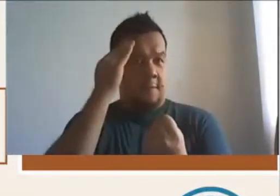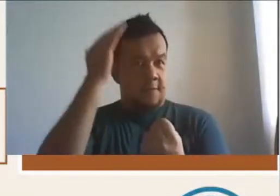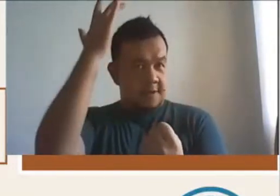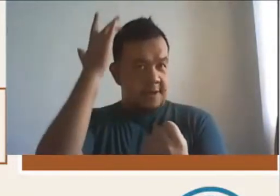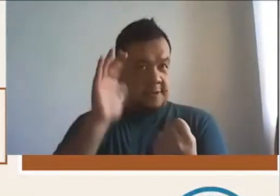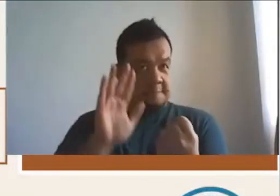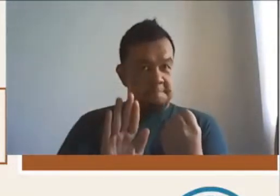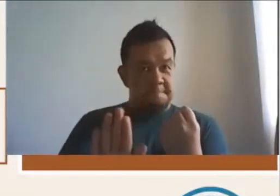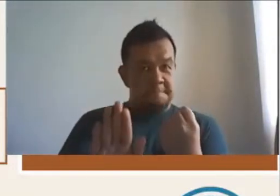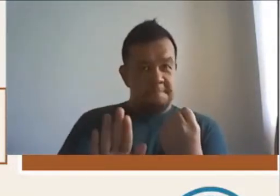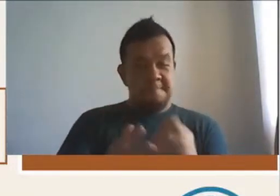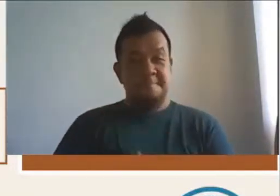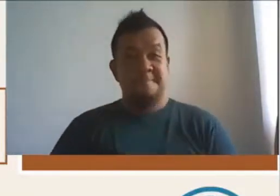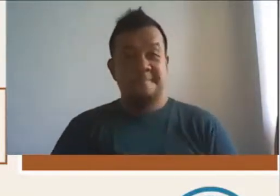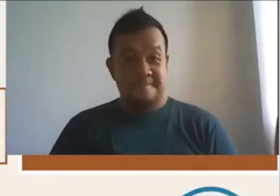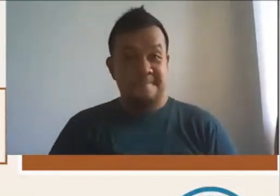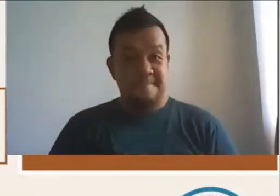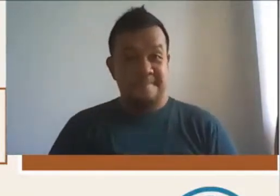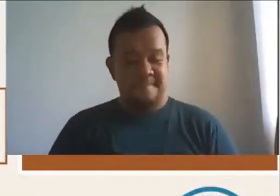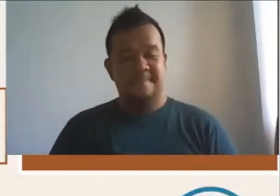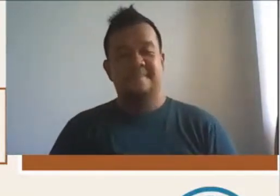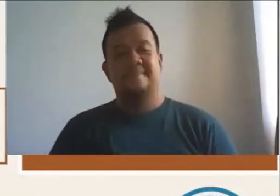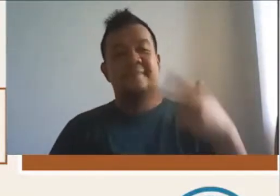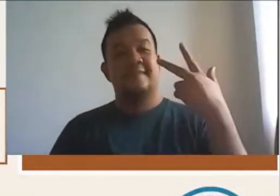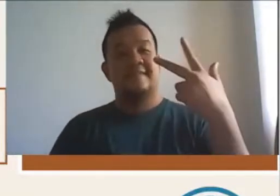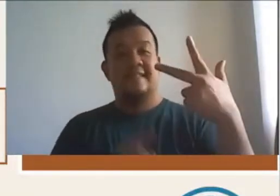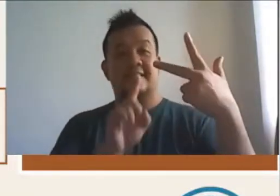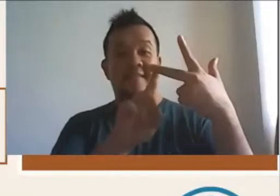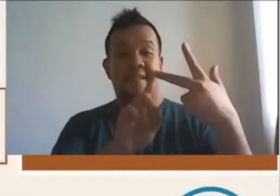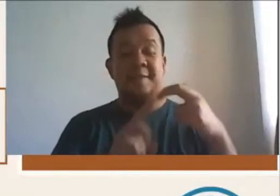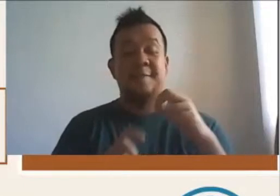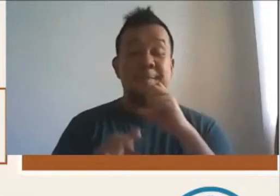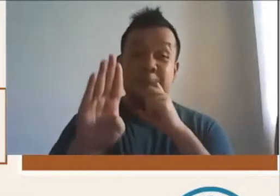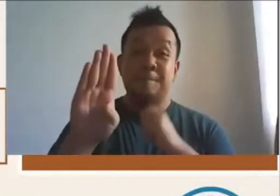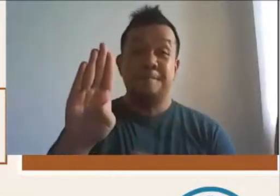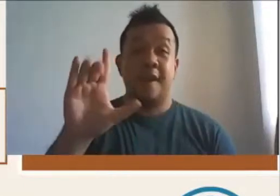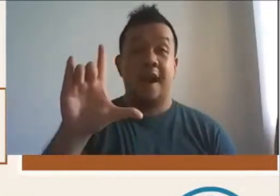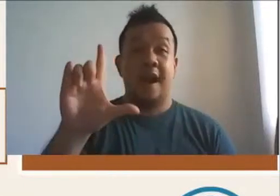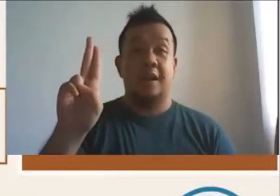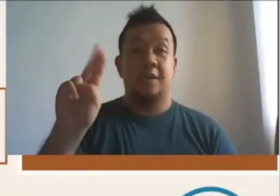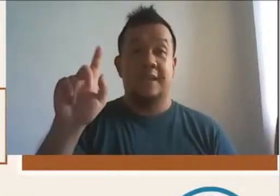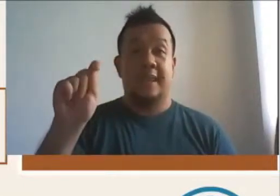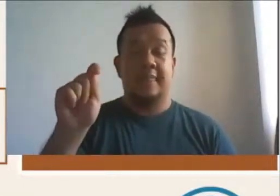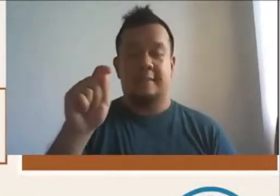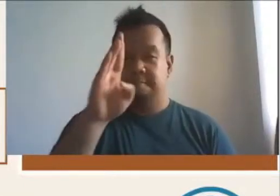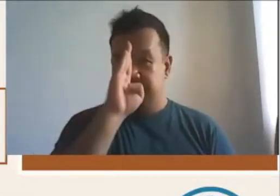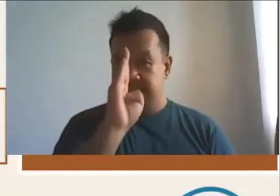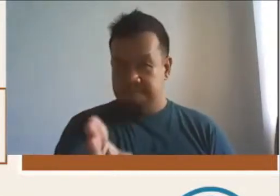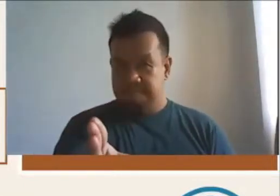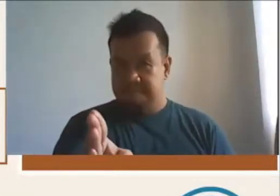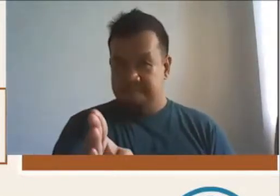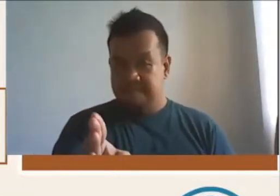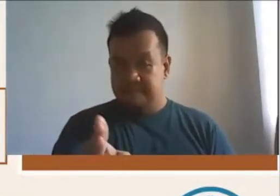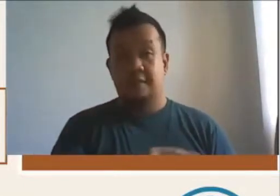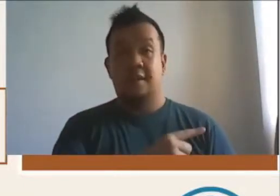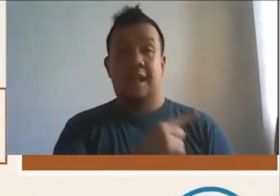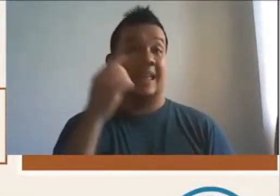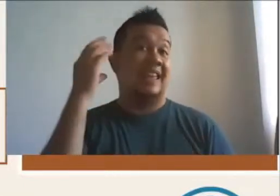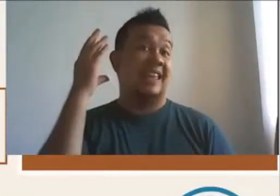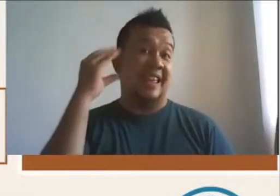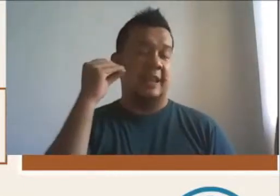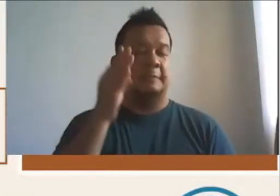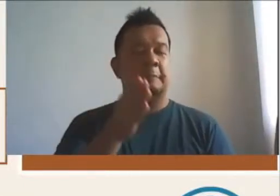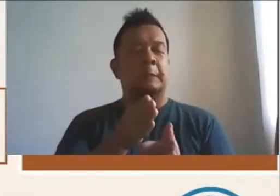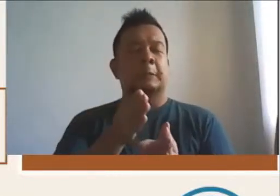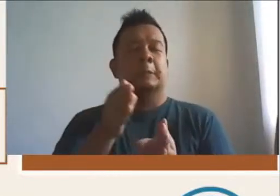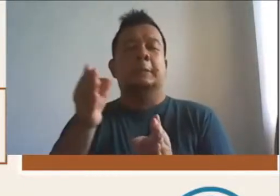also feel that. Next, blunt. For hearing people kasi may tendency na magpaligoy-ligoy, pasikot-sikot, pero sa deaf, we just